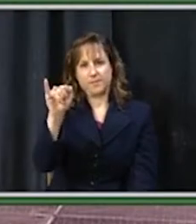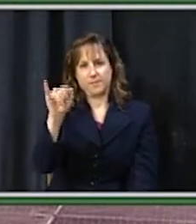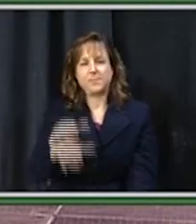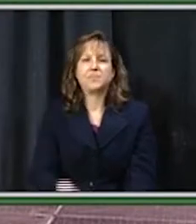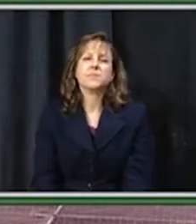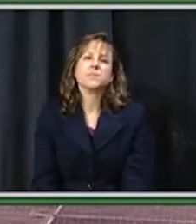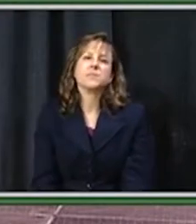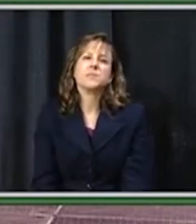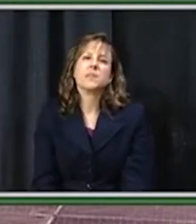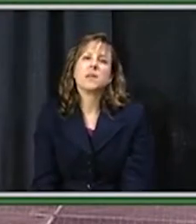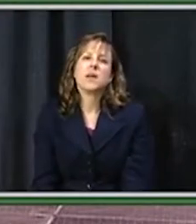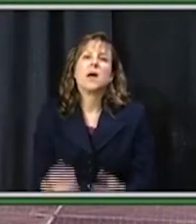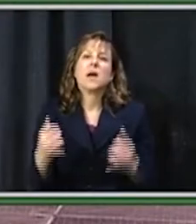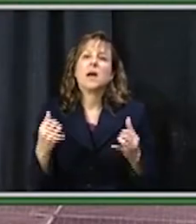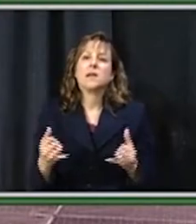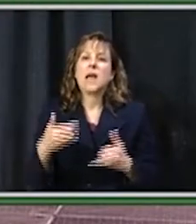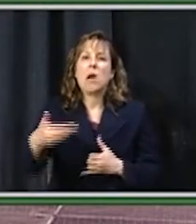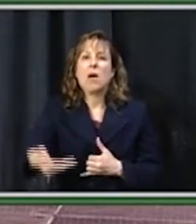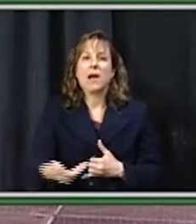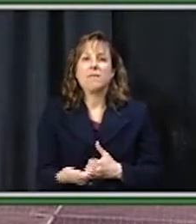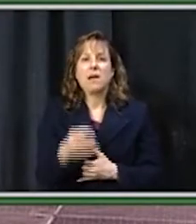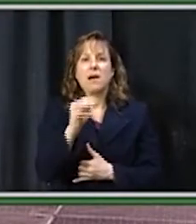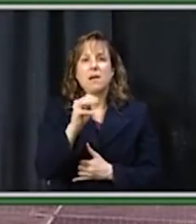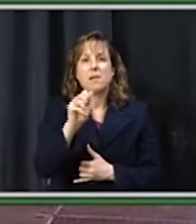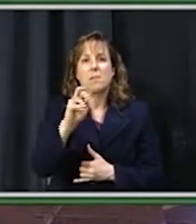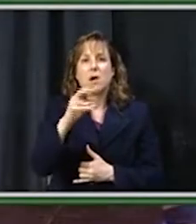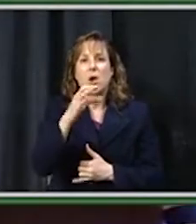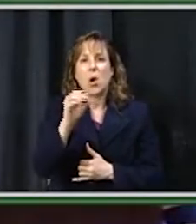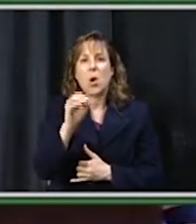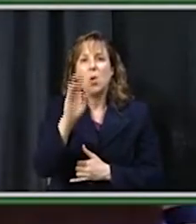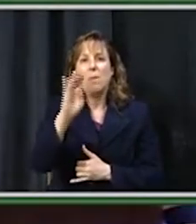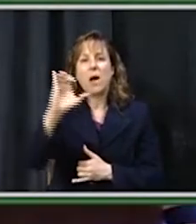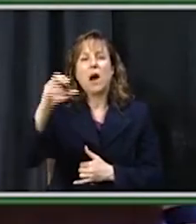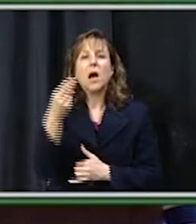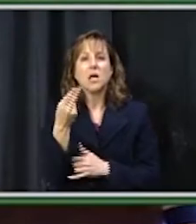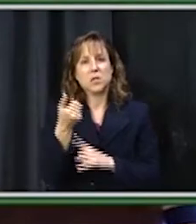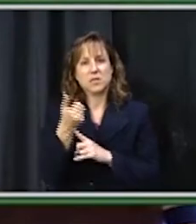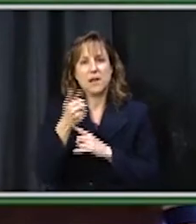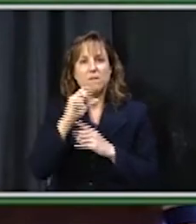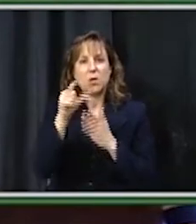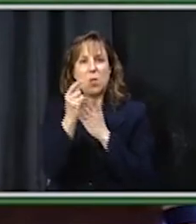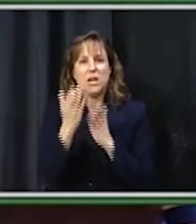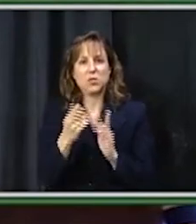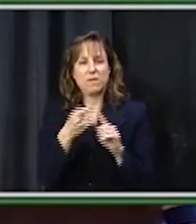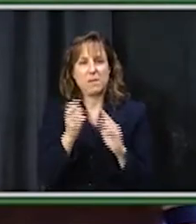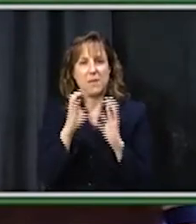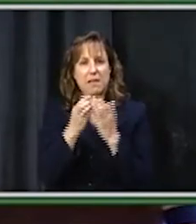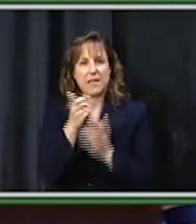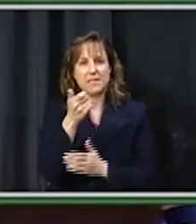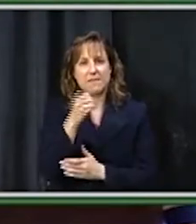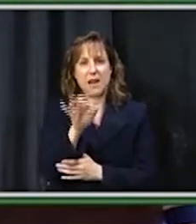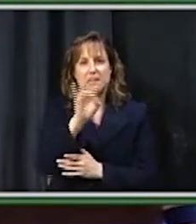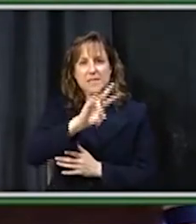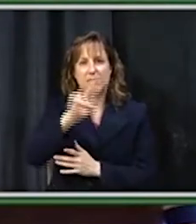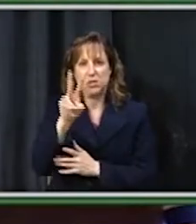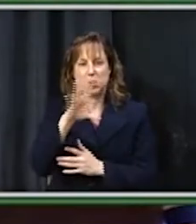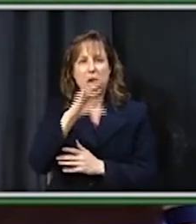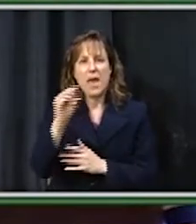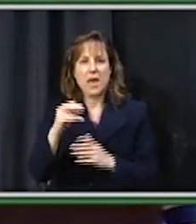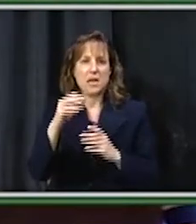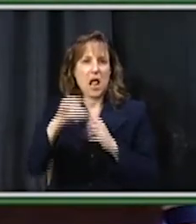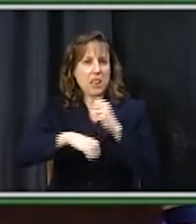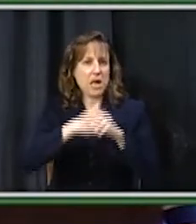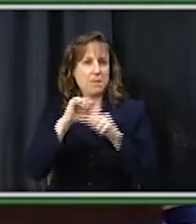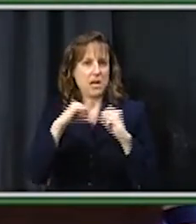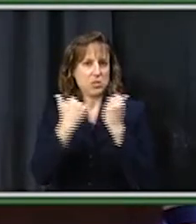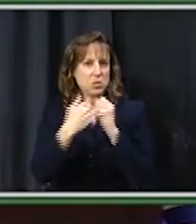I would now like to invite Margot Bach, graduate of the class of 1972 and representative of the Alumni Association,